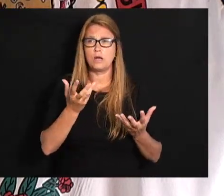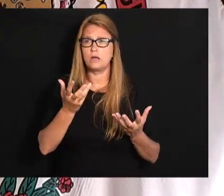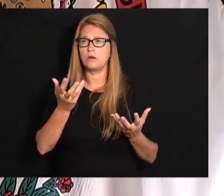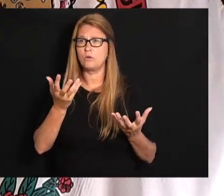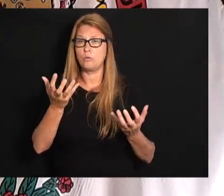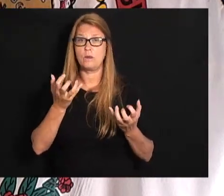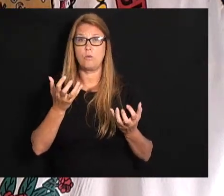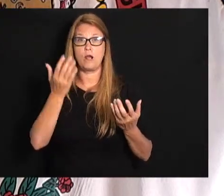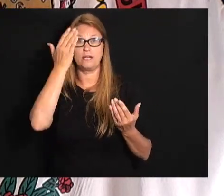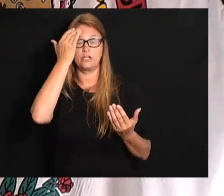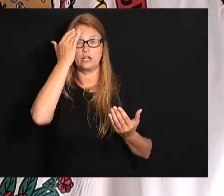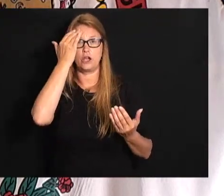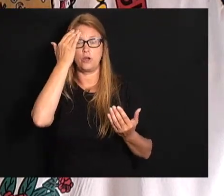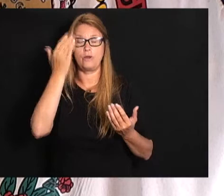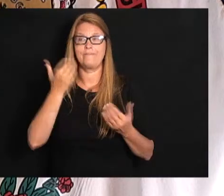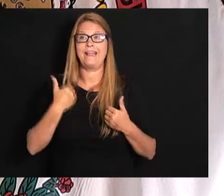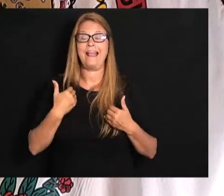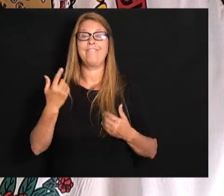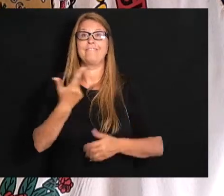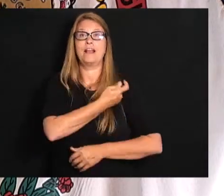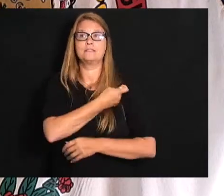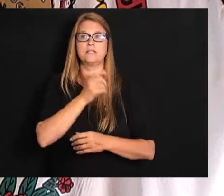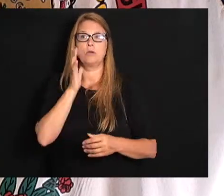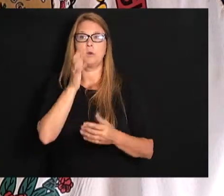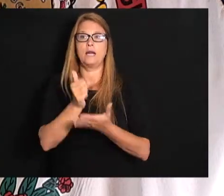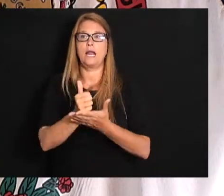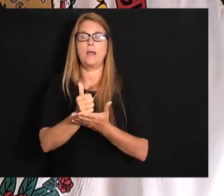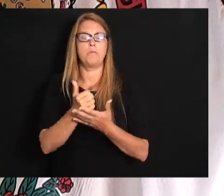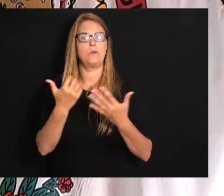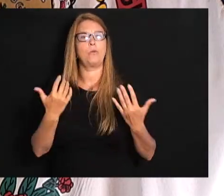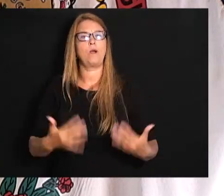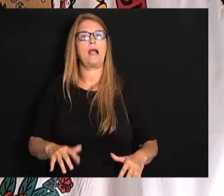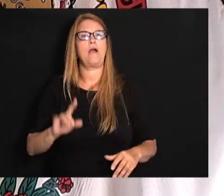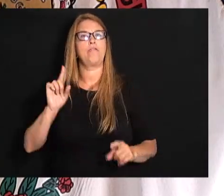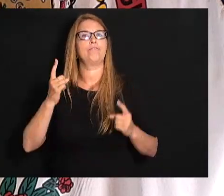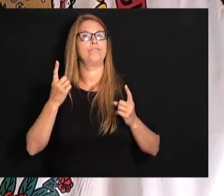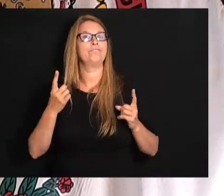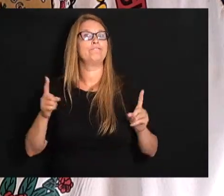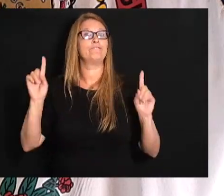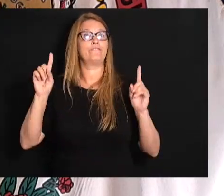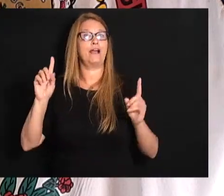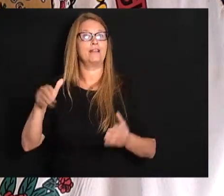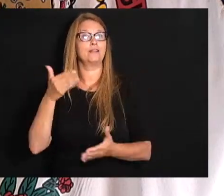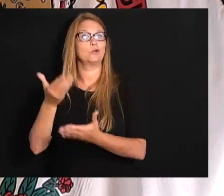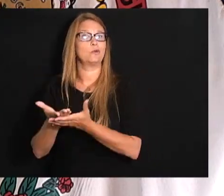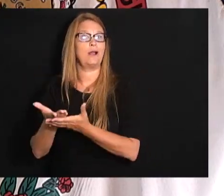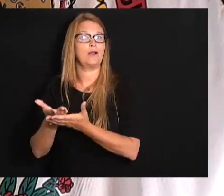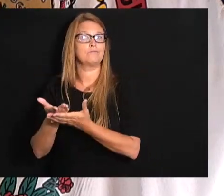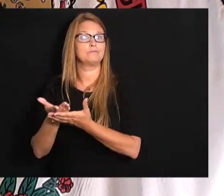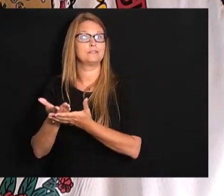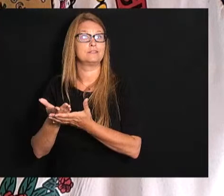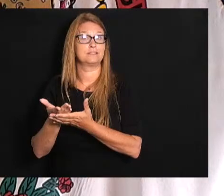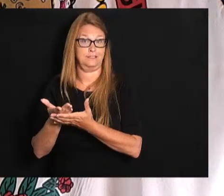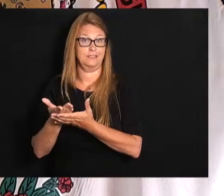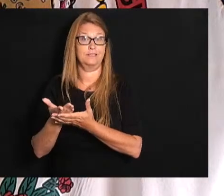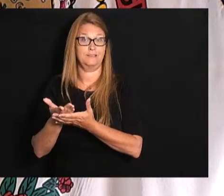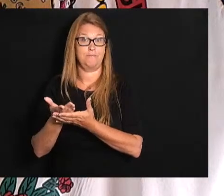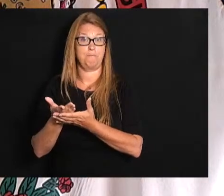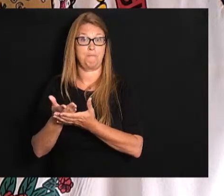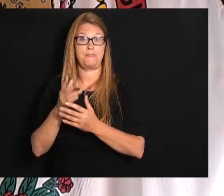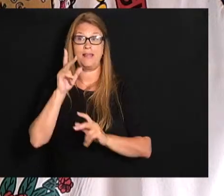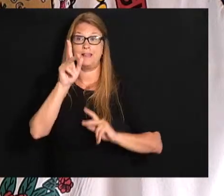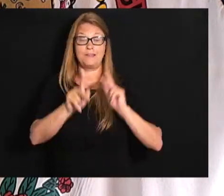at that time a vaccine. And finally we got it. And the very people I just said a minute ago that are throwing